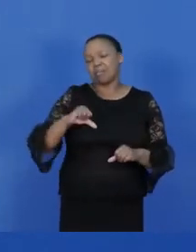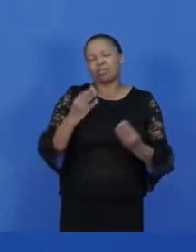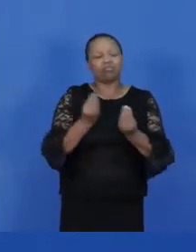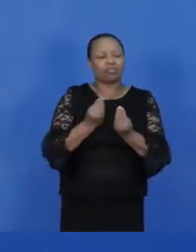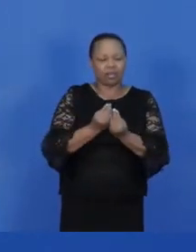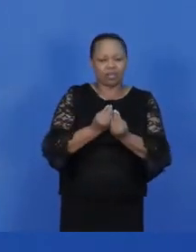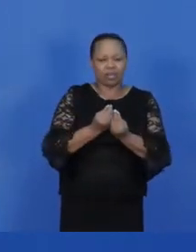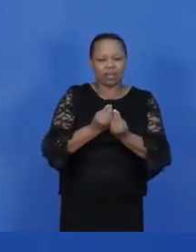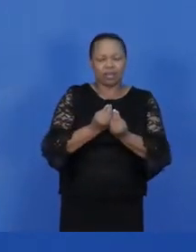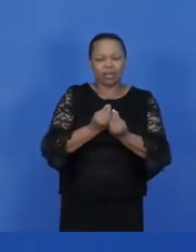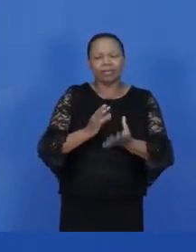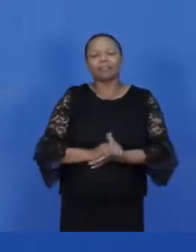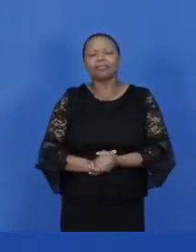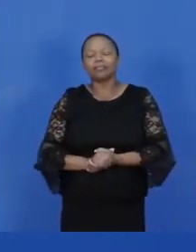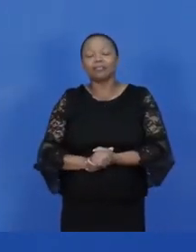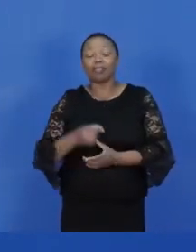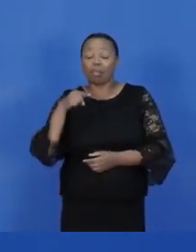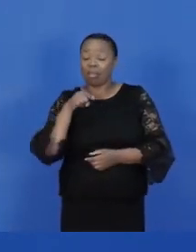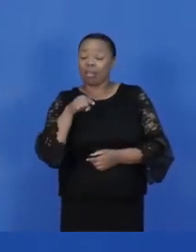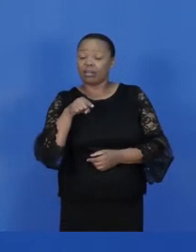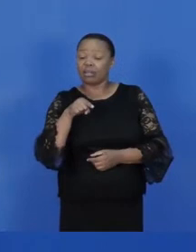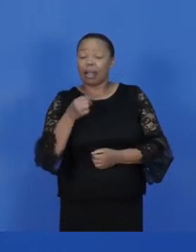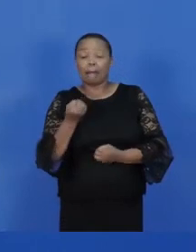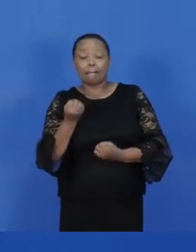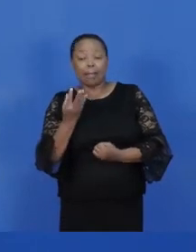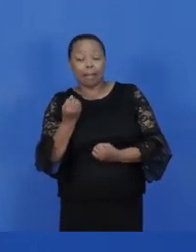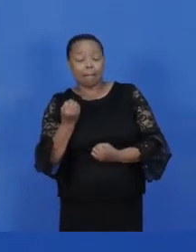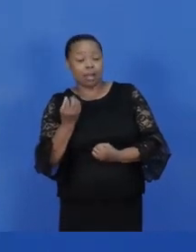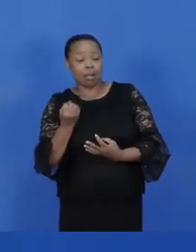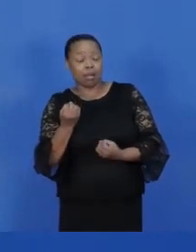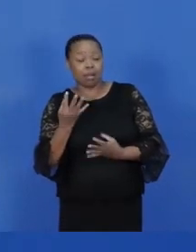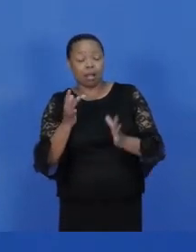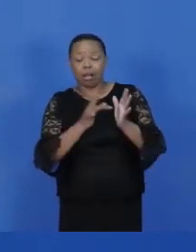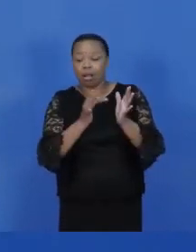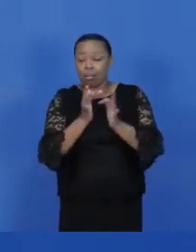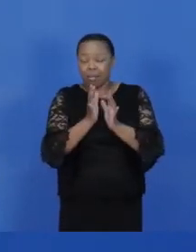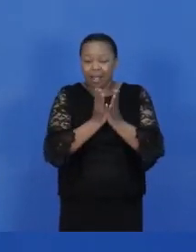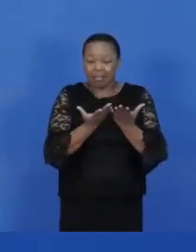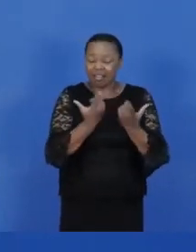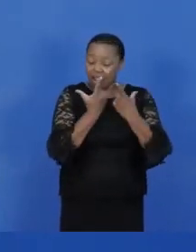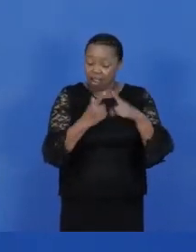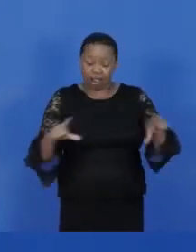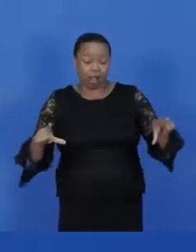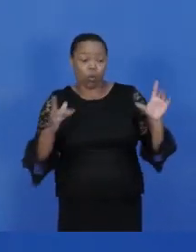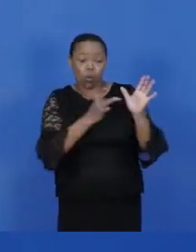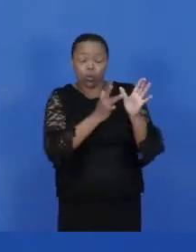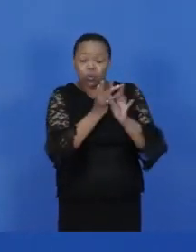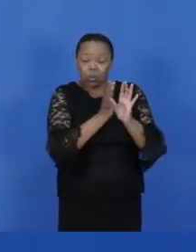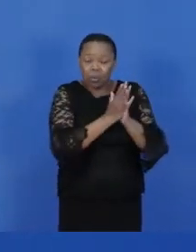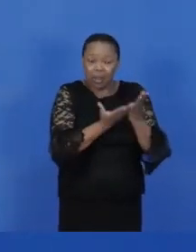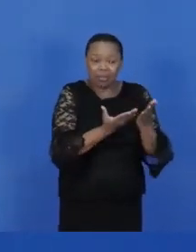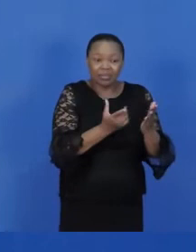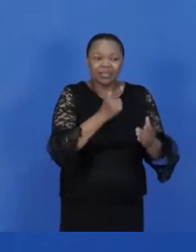know, at 100, you are still called young. That's the numbering of the Bible. The Bible, the language of the Bible, God